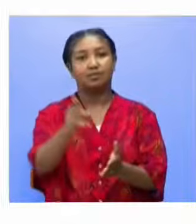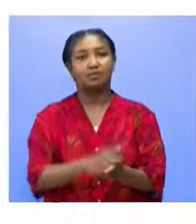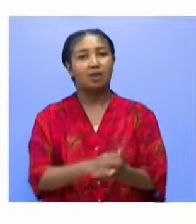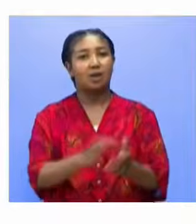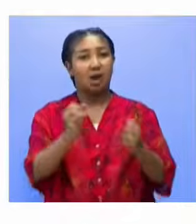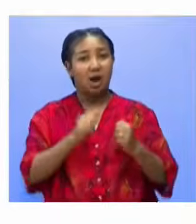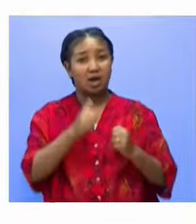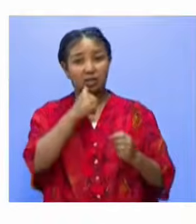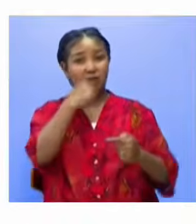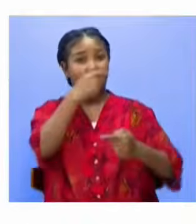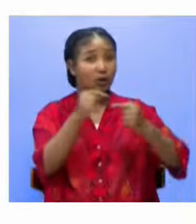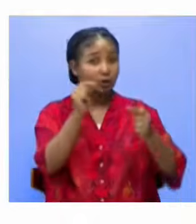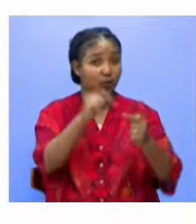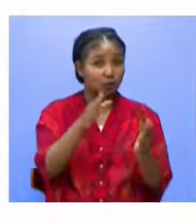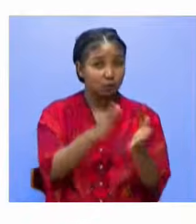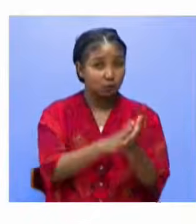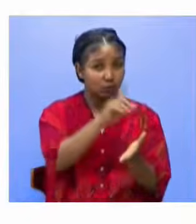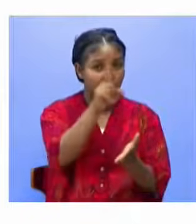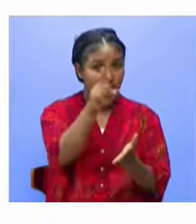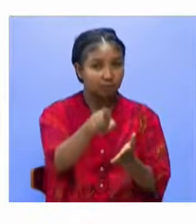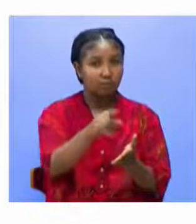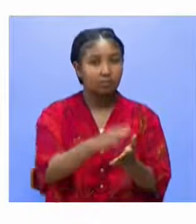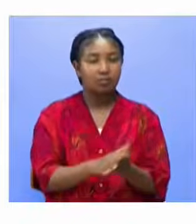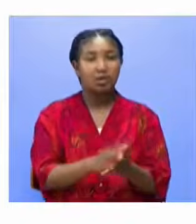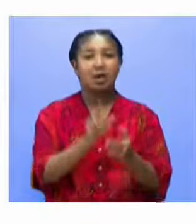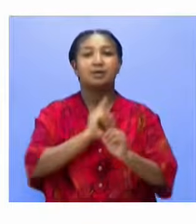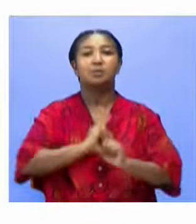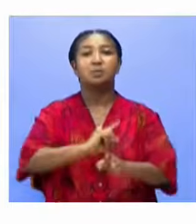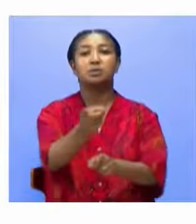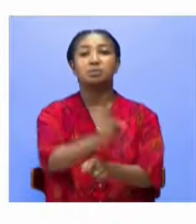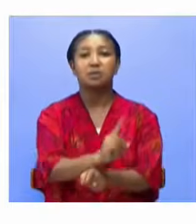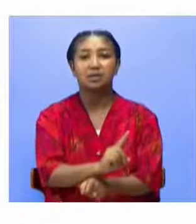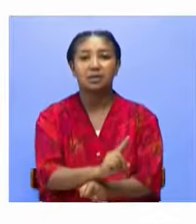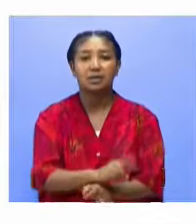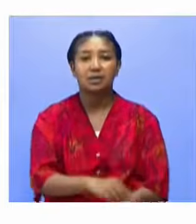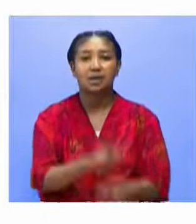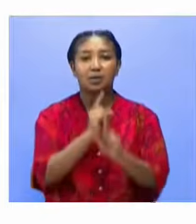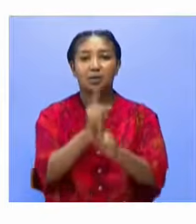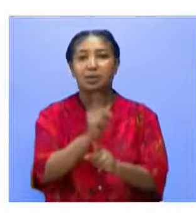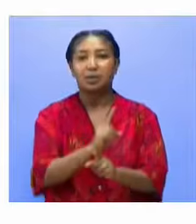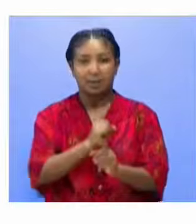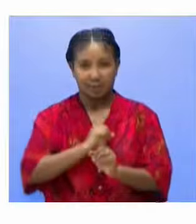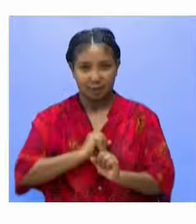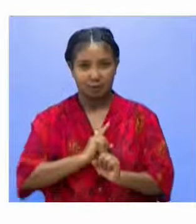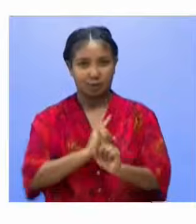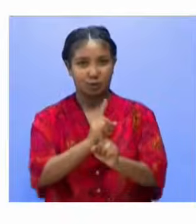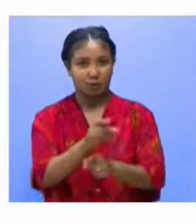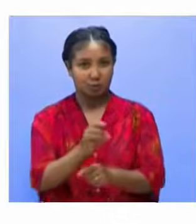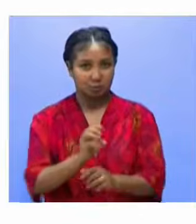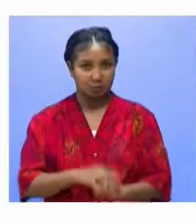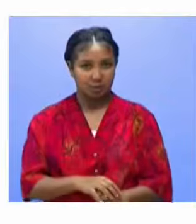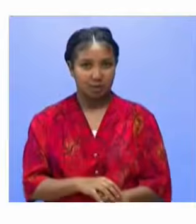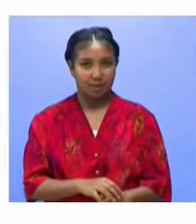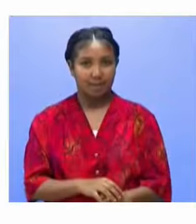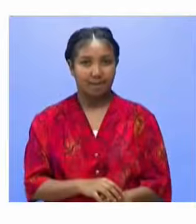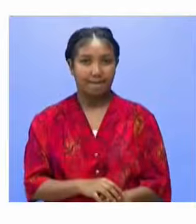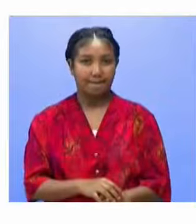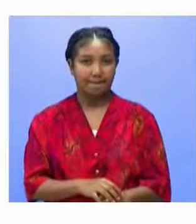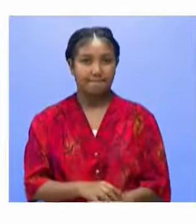Has she gone to school? What the response will be? The response will be